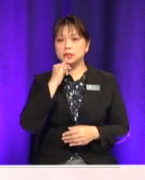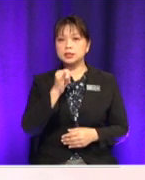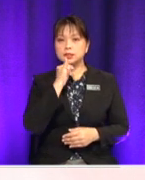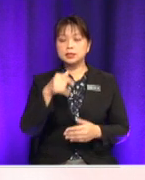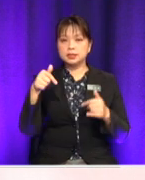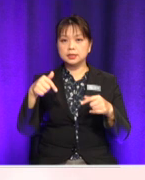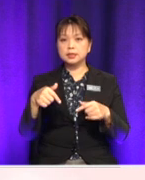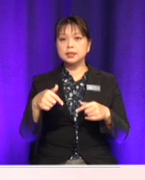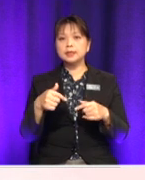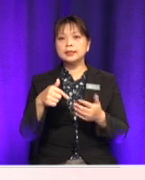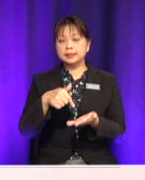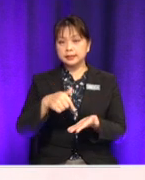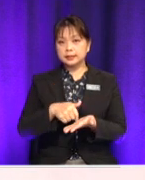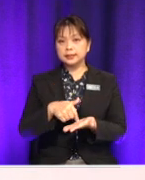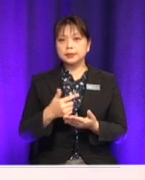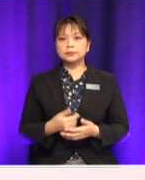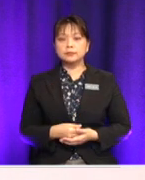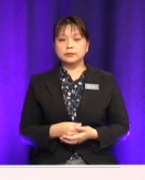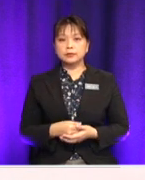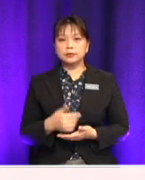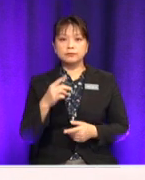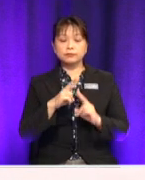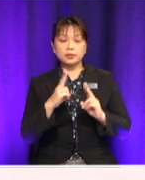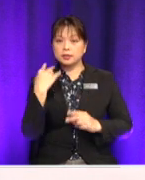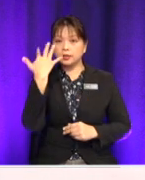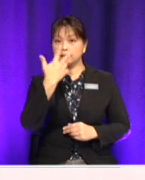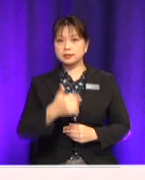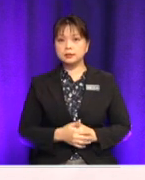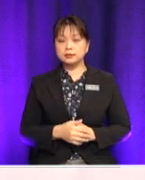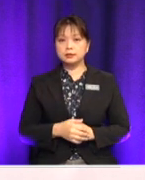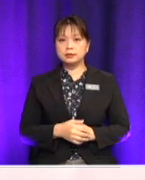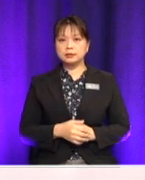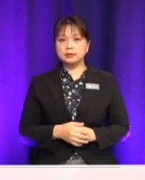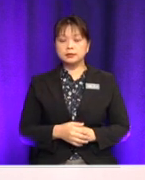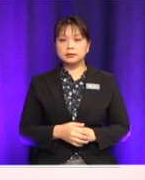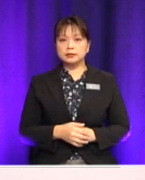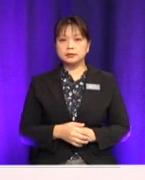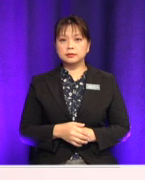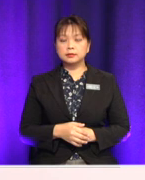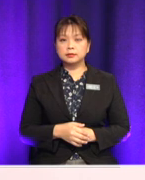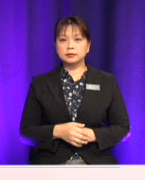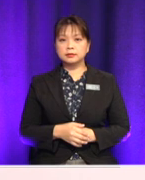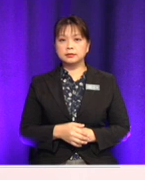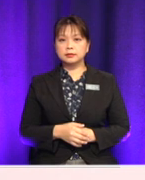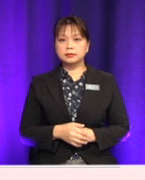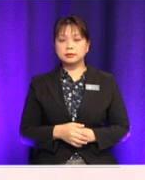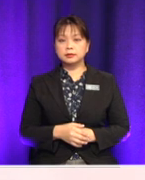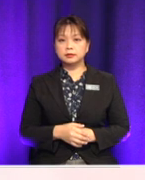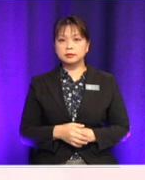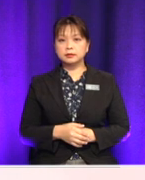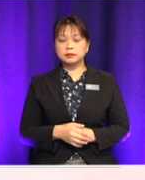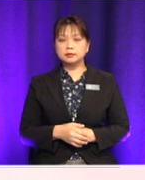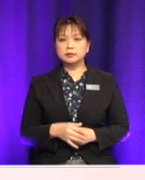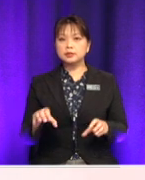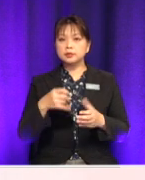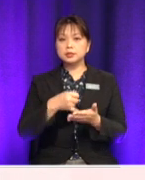looking. Does it work? Well, I took it out to sea yesterday and it worked fine. Does it need to be in water to work?